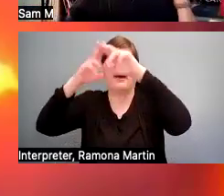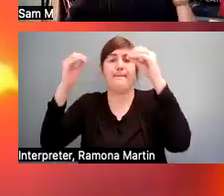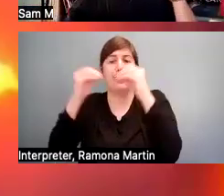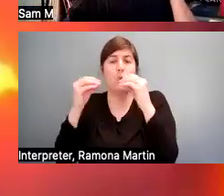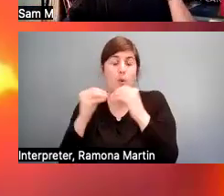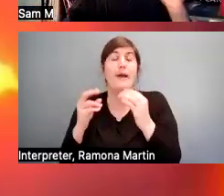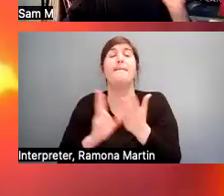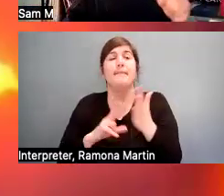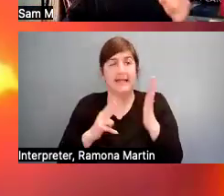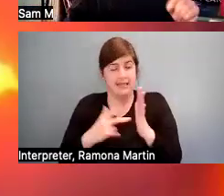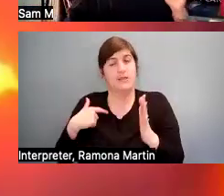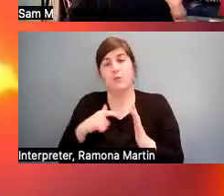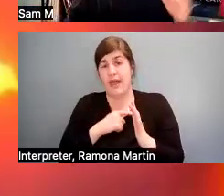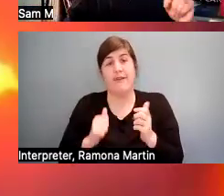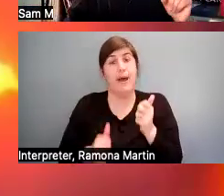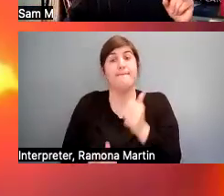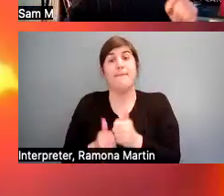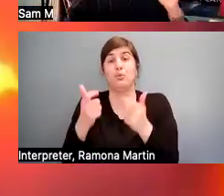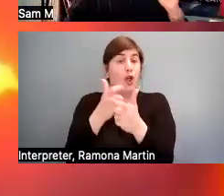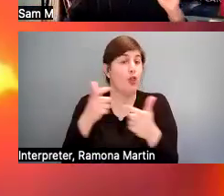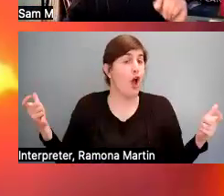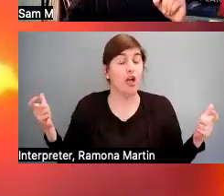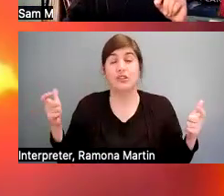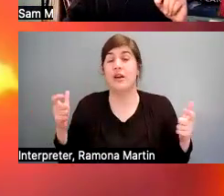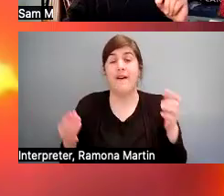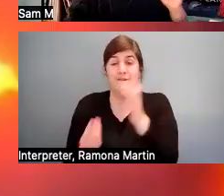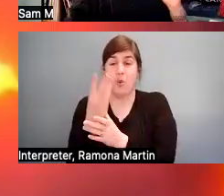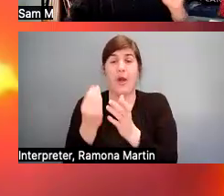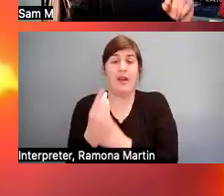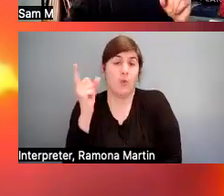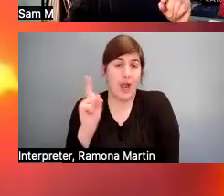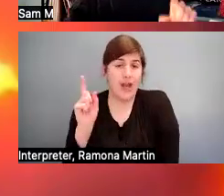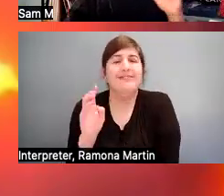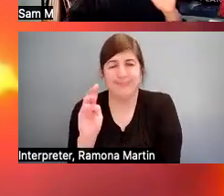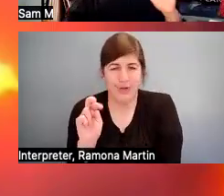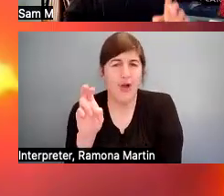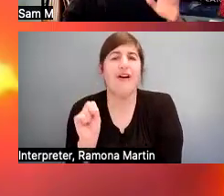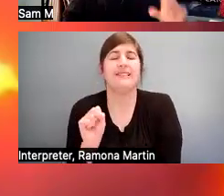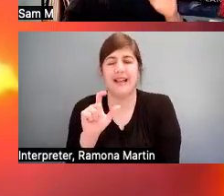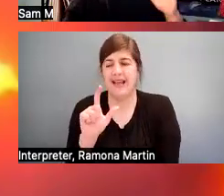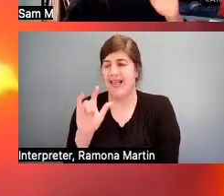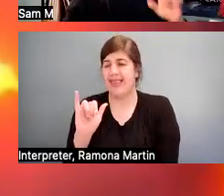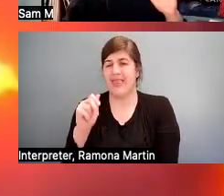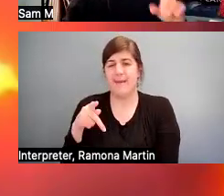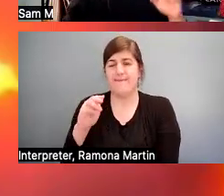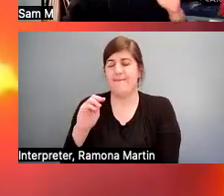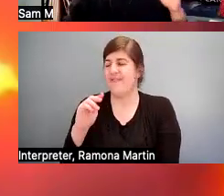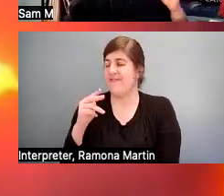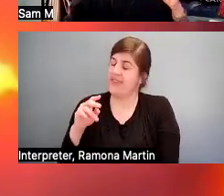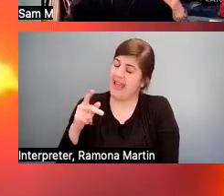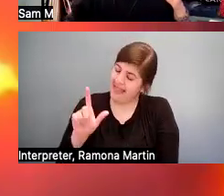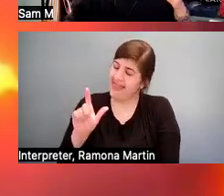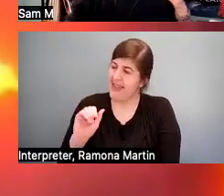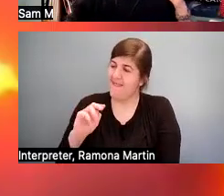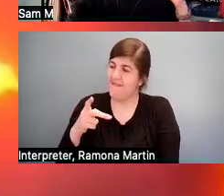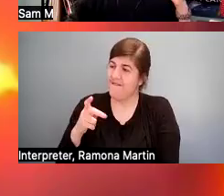we have the largest volcano in the solar system on Mars. That's Olympus Mons, and it's 2.5 times the height of